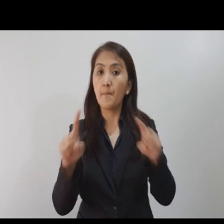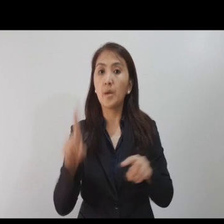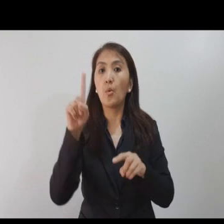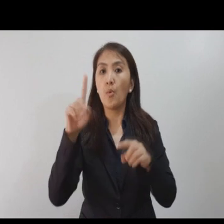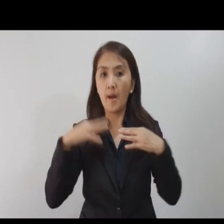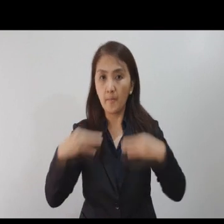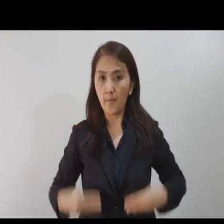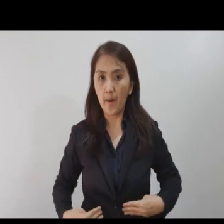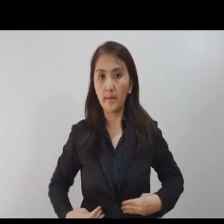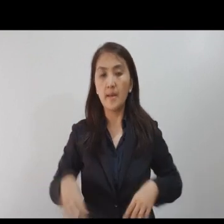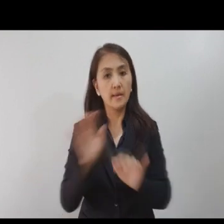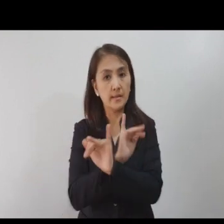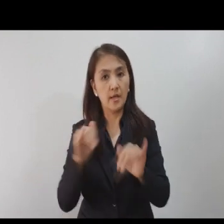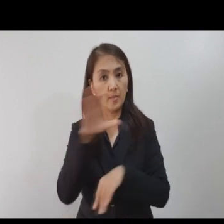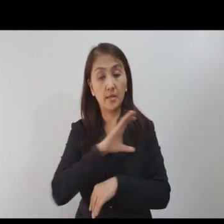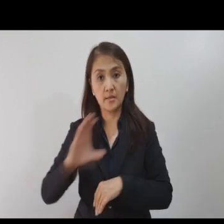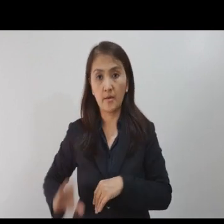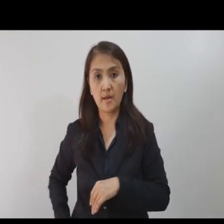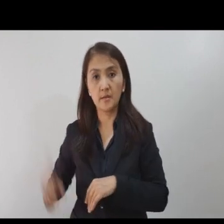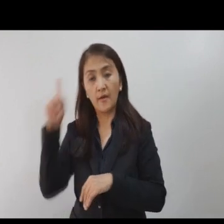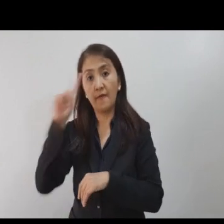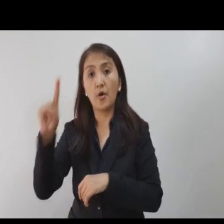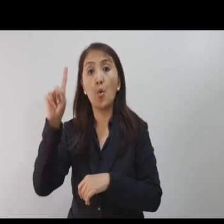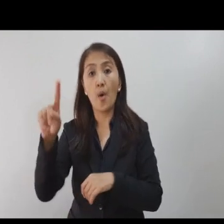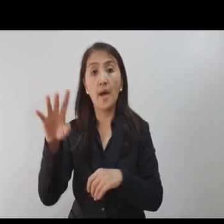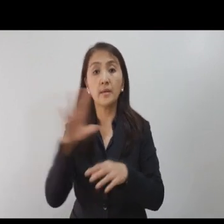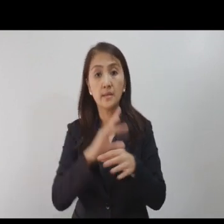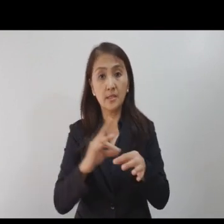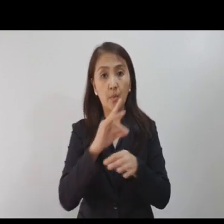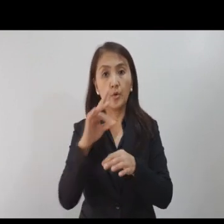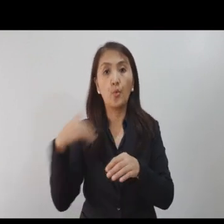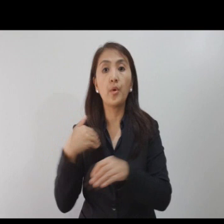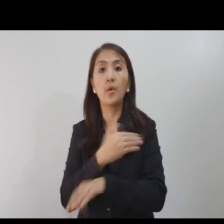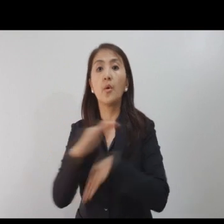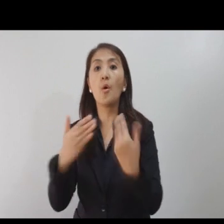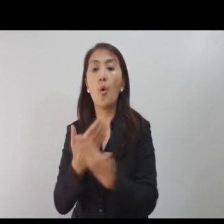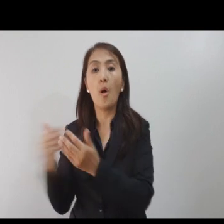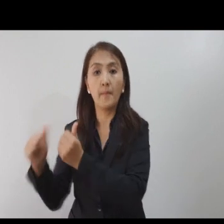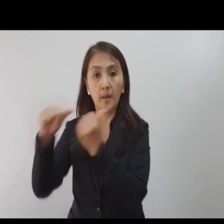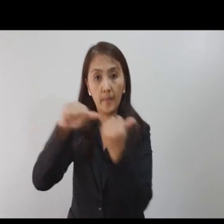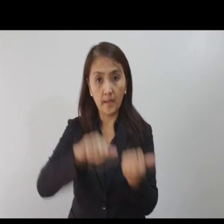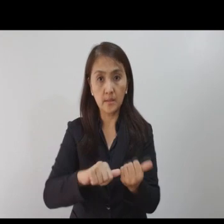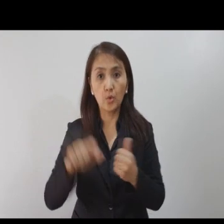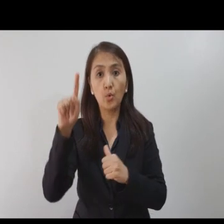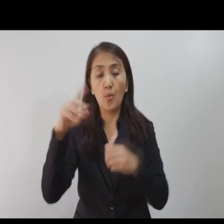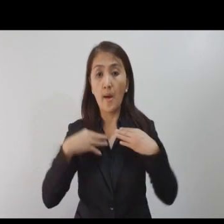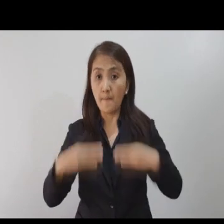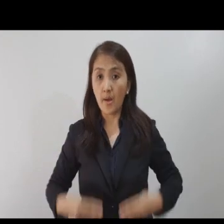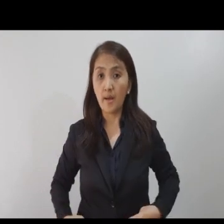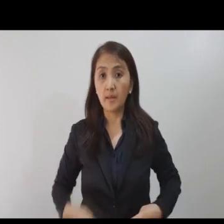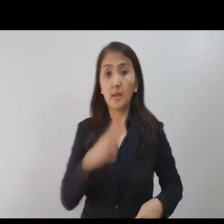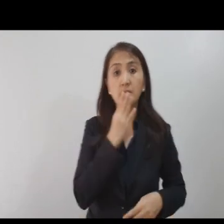many, are one body, so also Christ. For in one Spirit, we were all baptized into